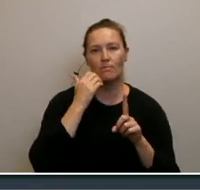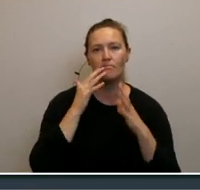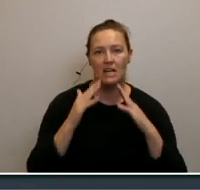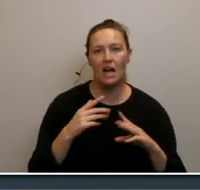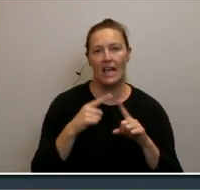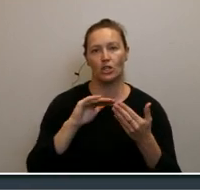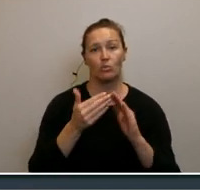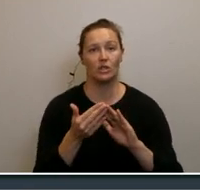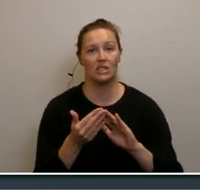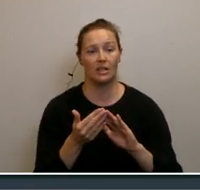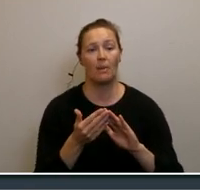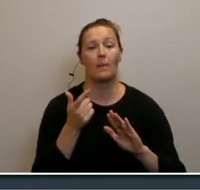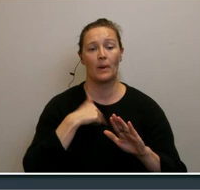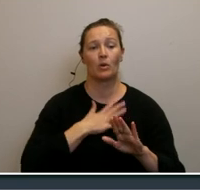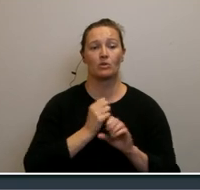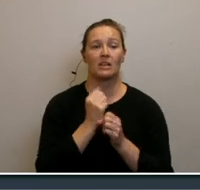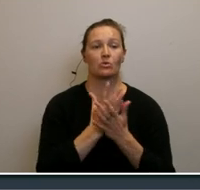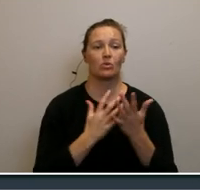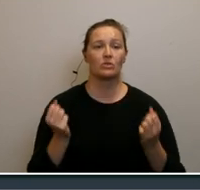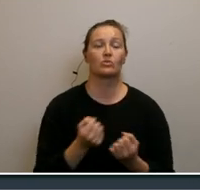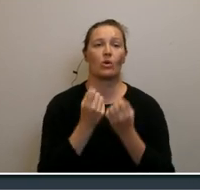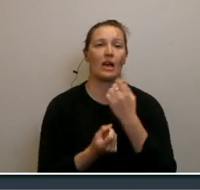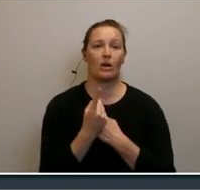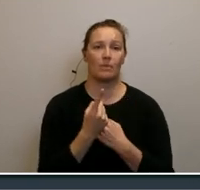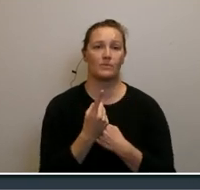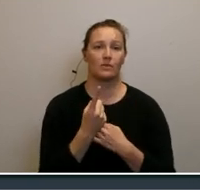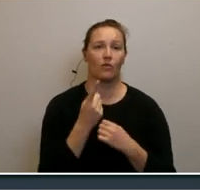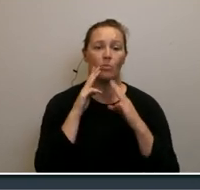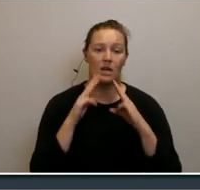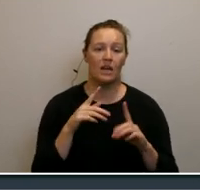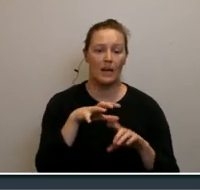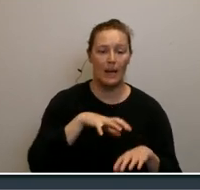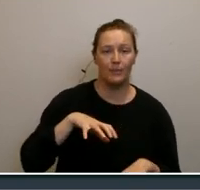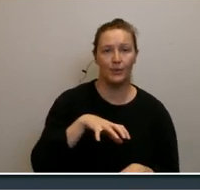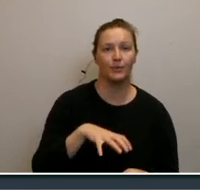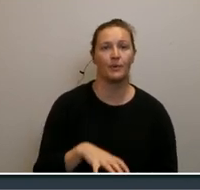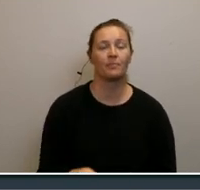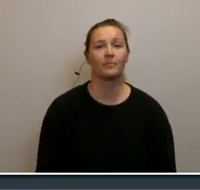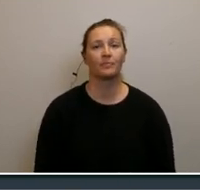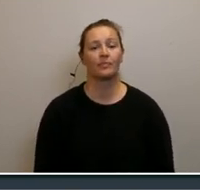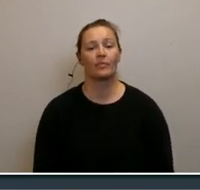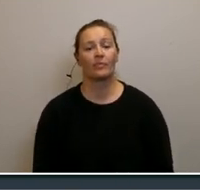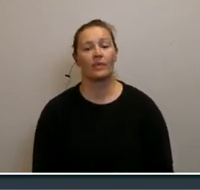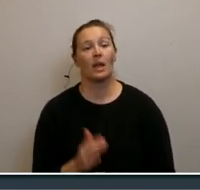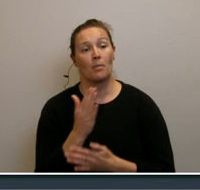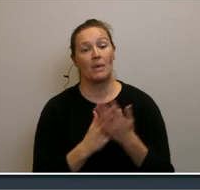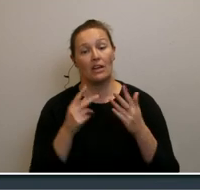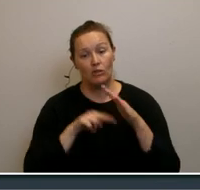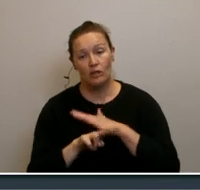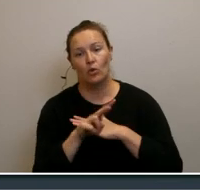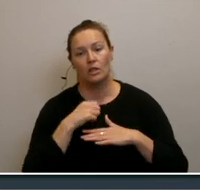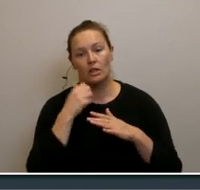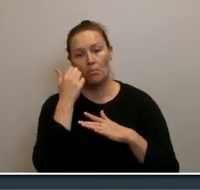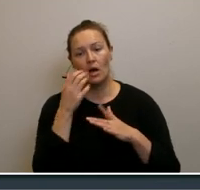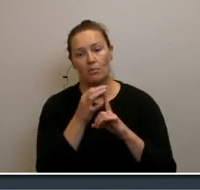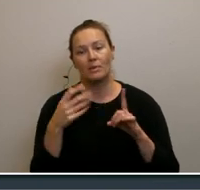here to advocate, grow and ensure strong outcomes for people, our marae and hapu. As part of looking forward, the Māori population continues to